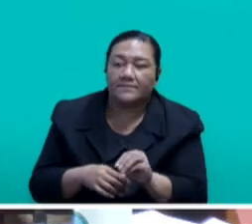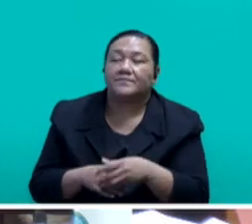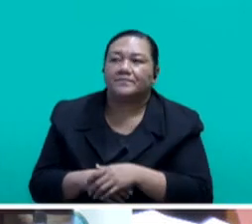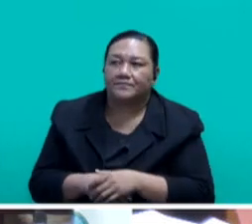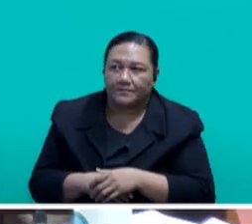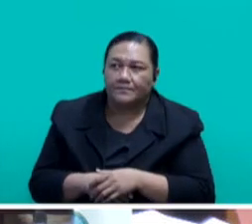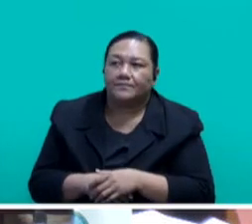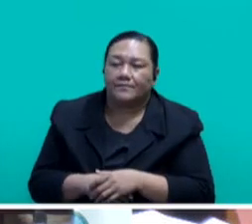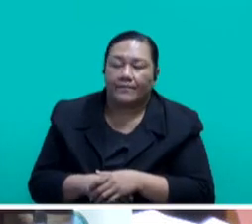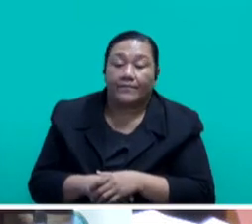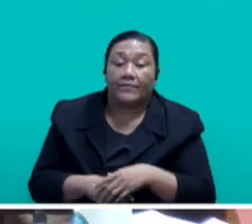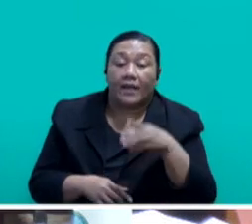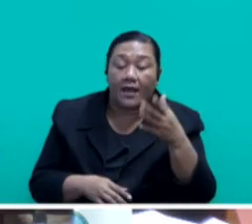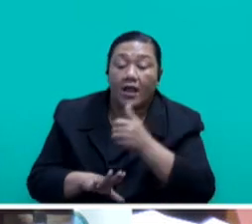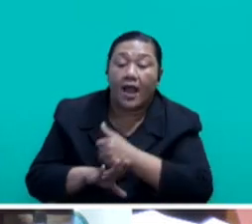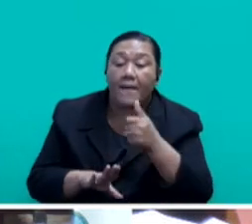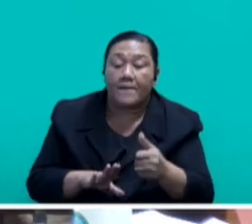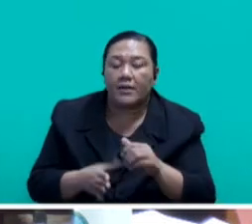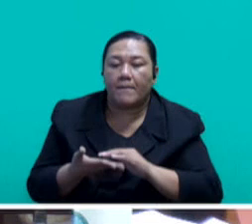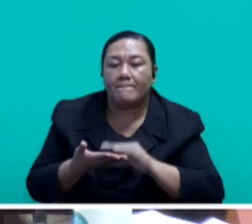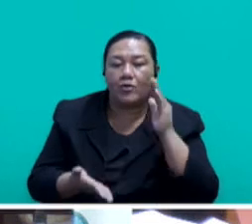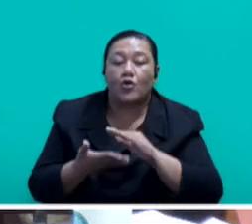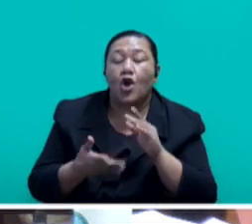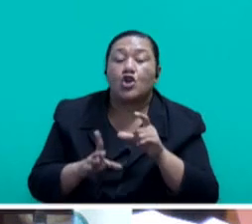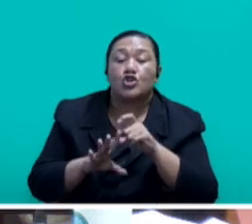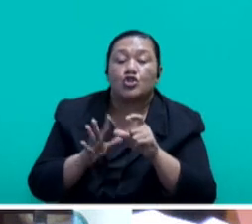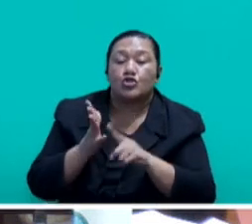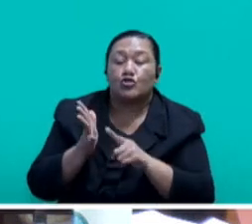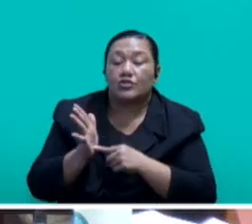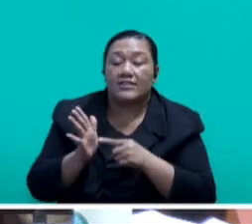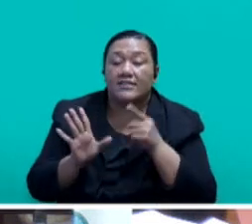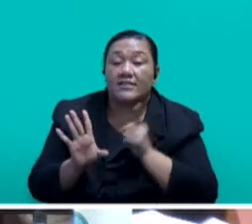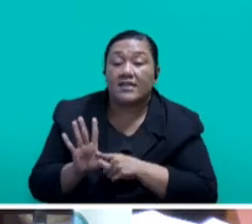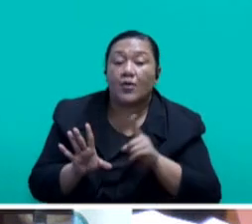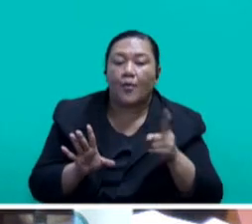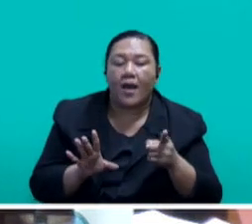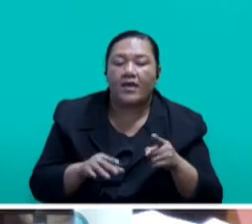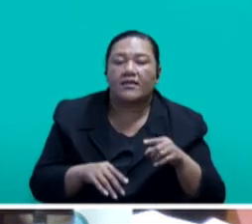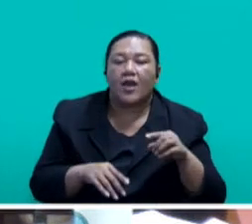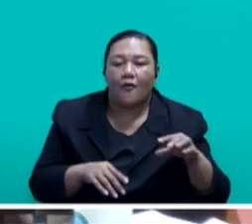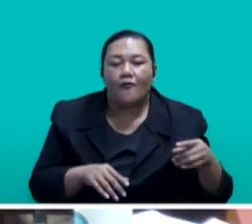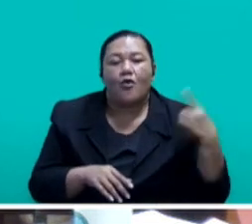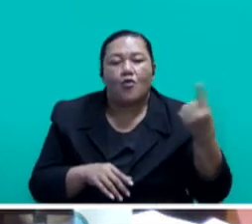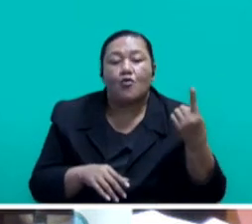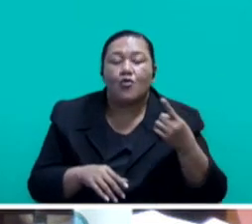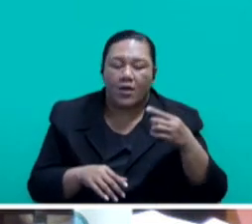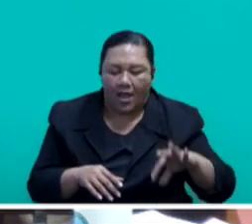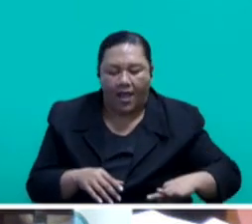is reducing duty on consumable goods that will provide relief on affordability for all